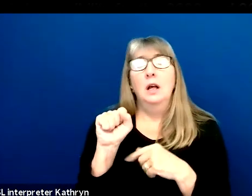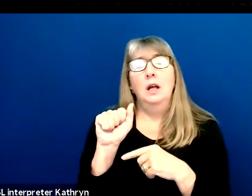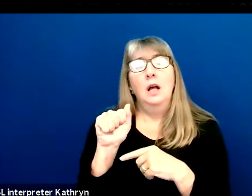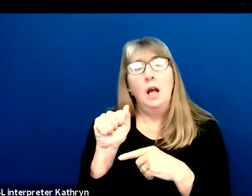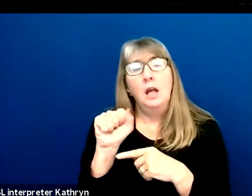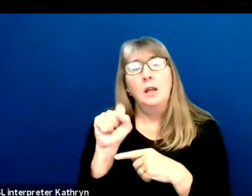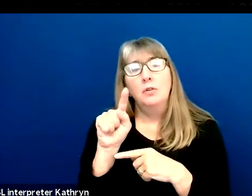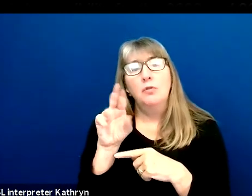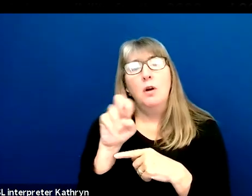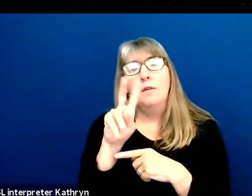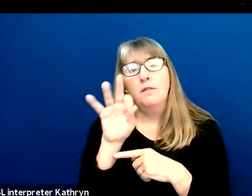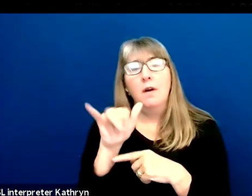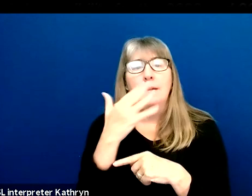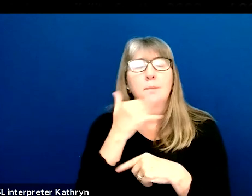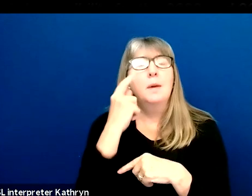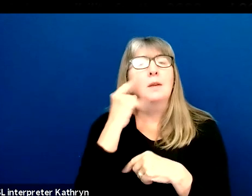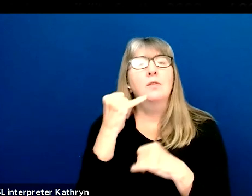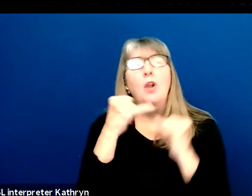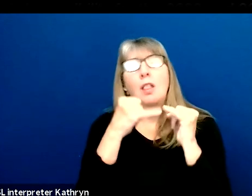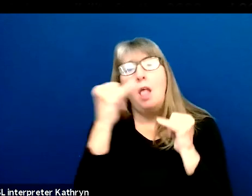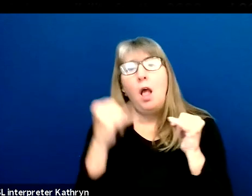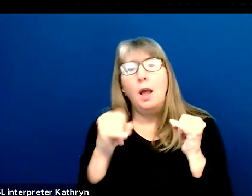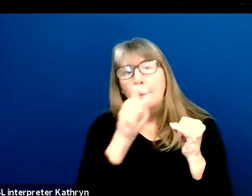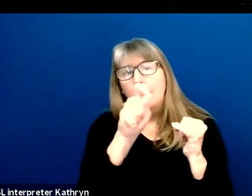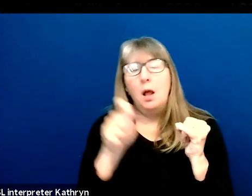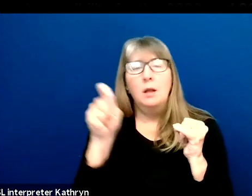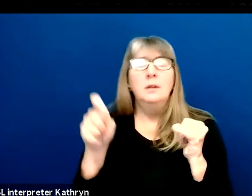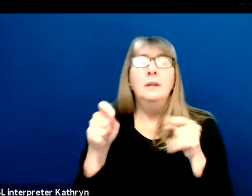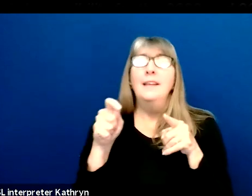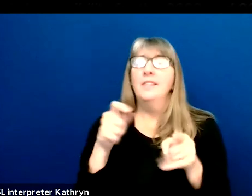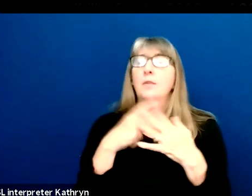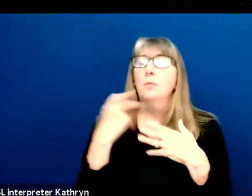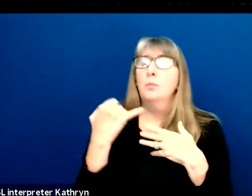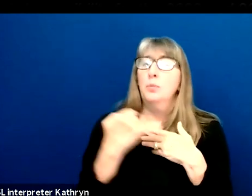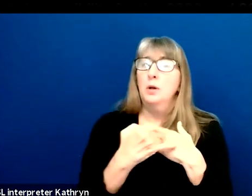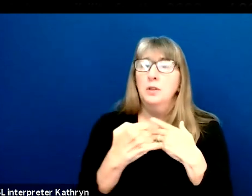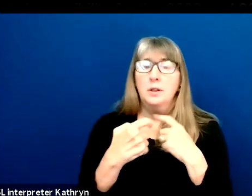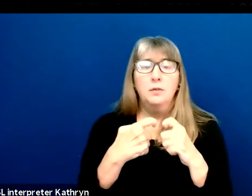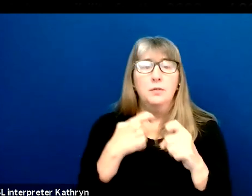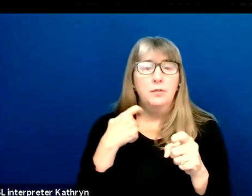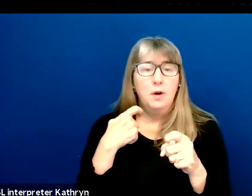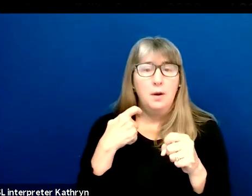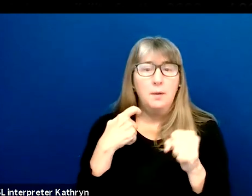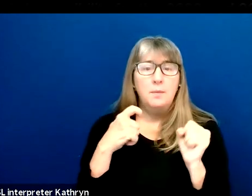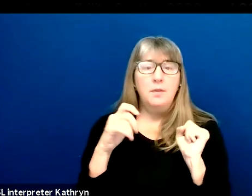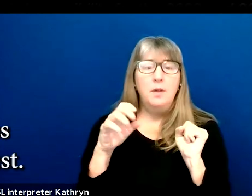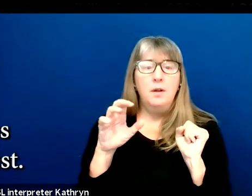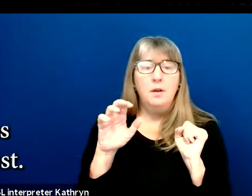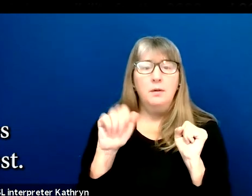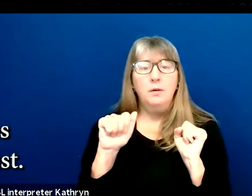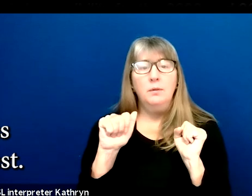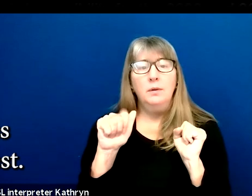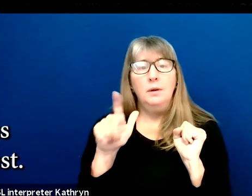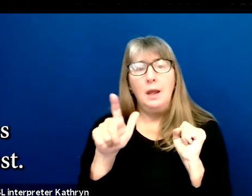for sonifying line plots. This was a project that came at the Mikulski Archive for Space Telescopes. So it